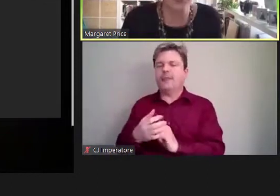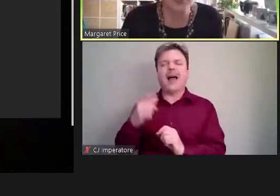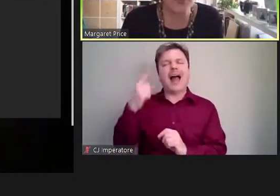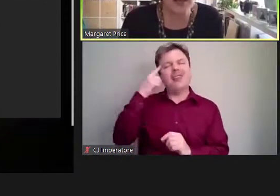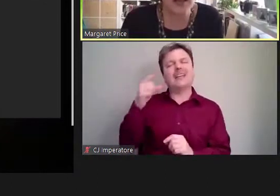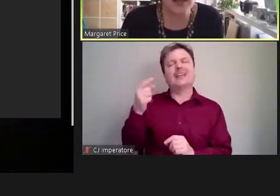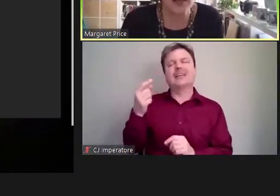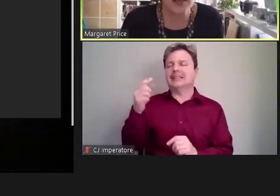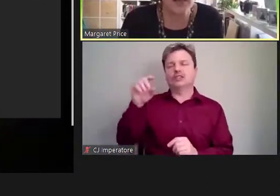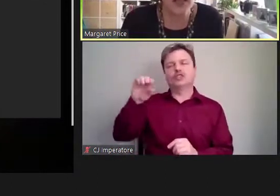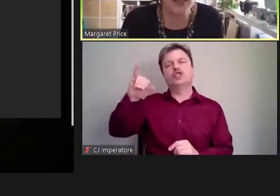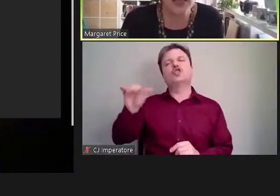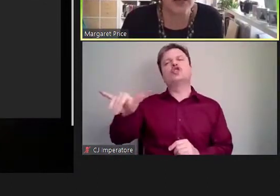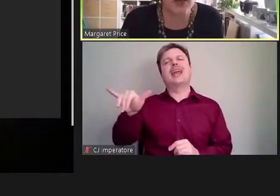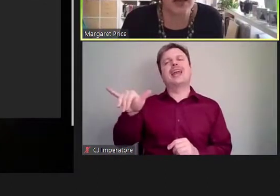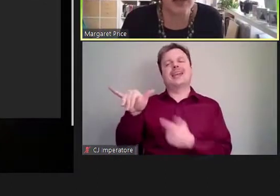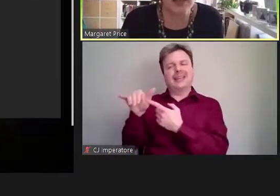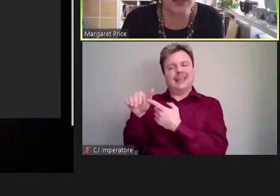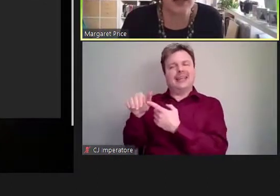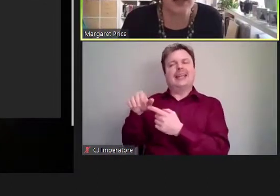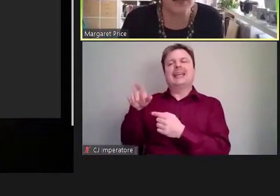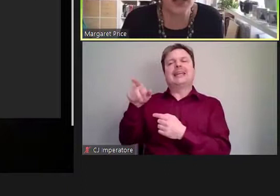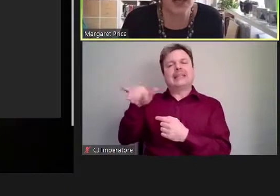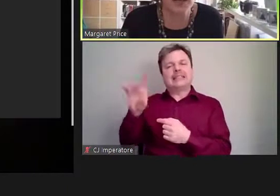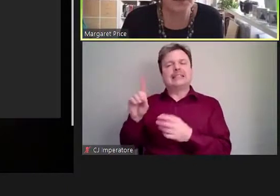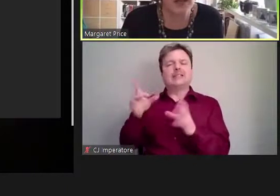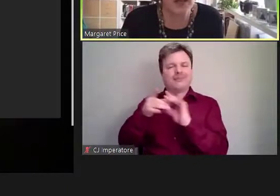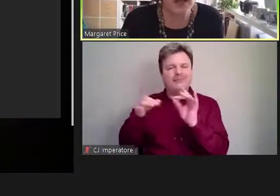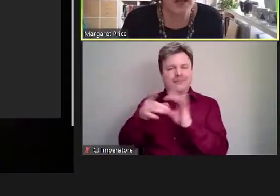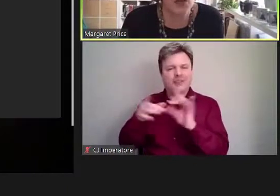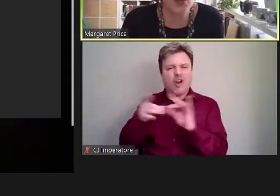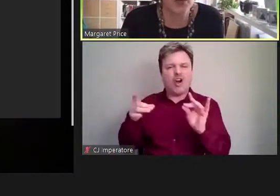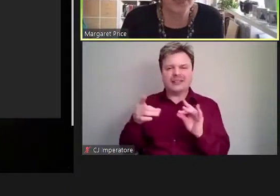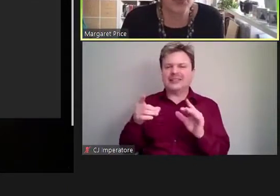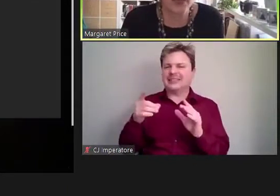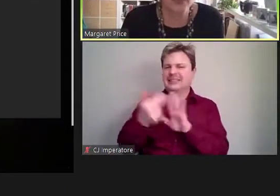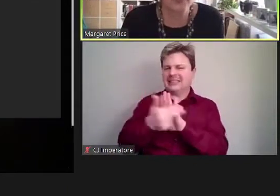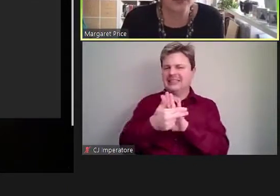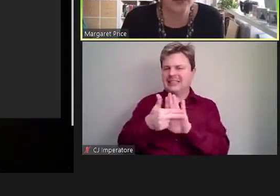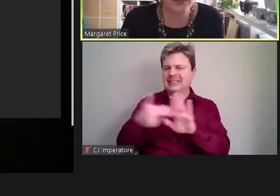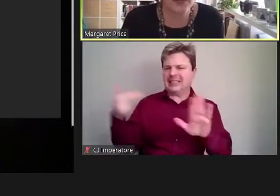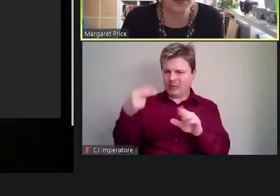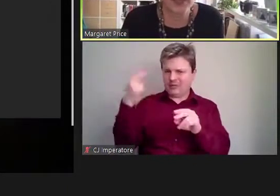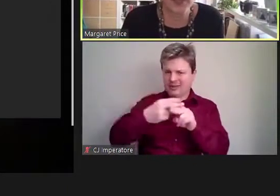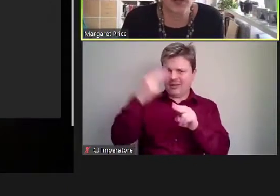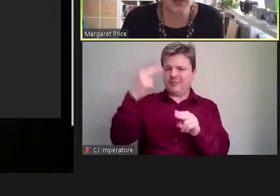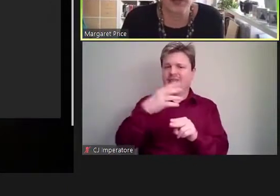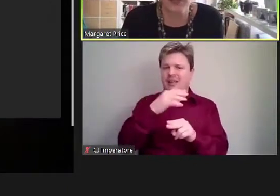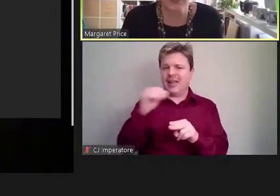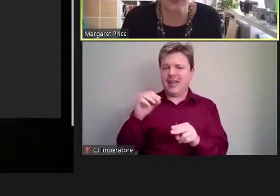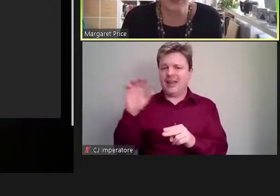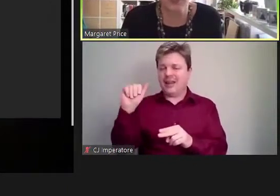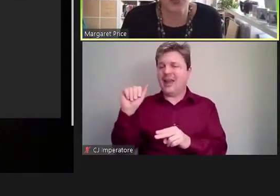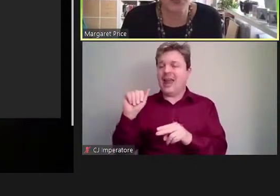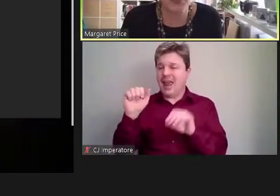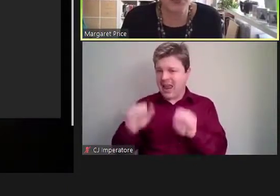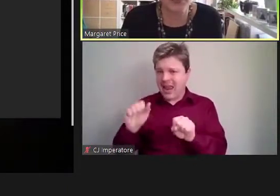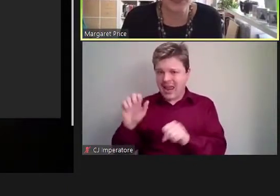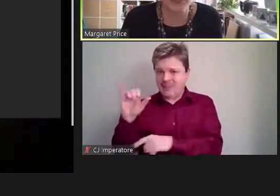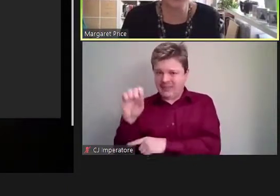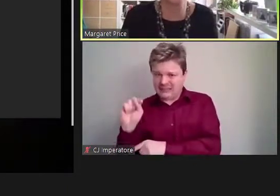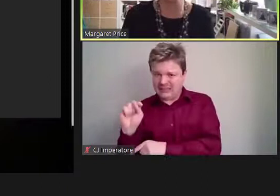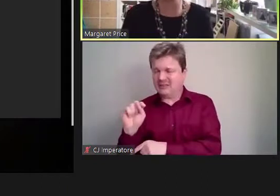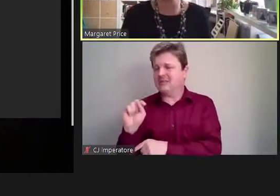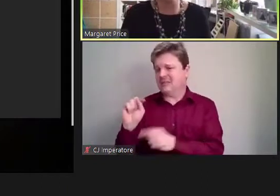the stuff on stereotypes or ableist narratives really well, because that's one of the things he does so